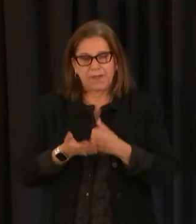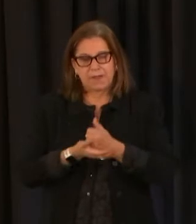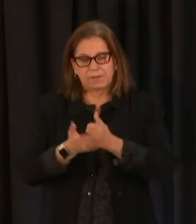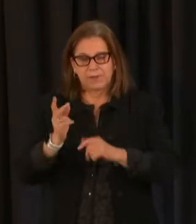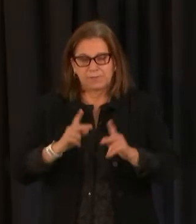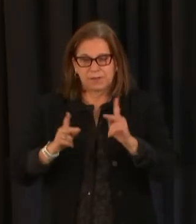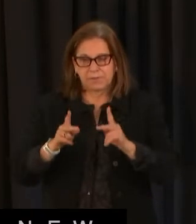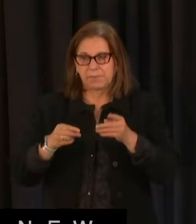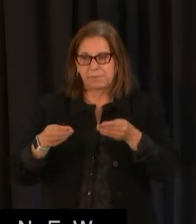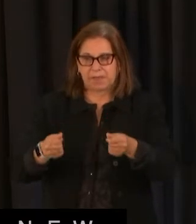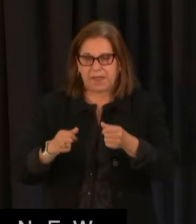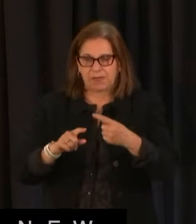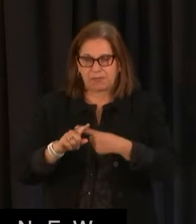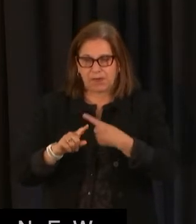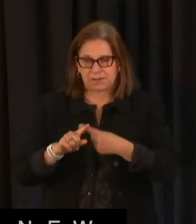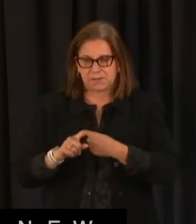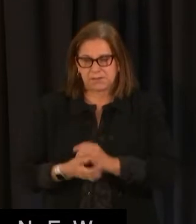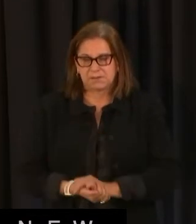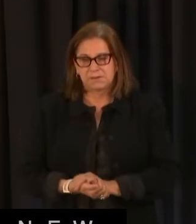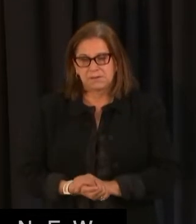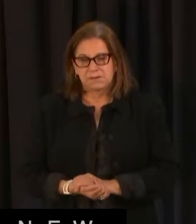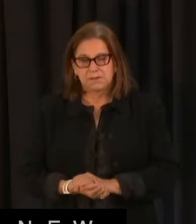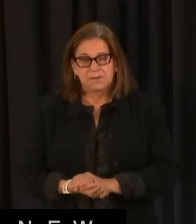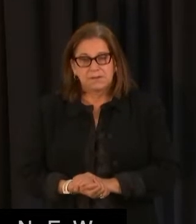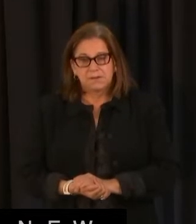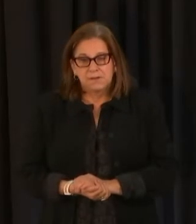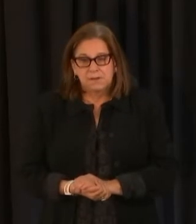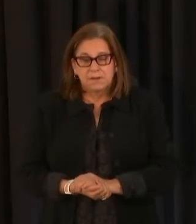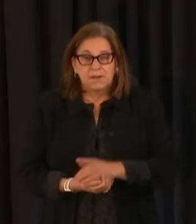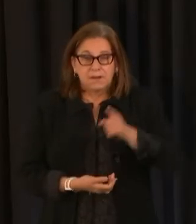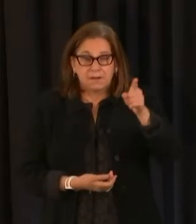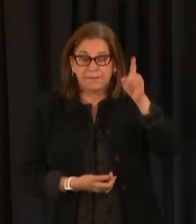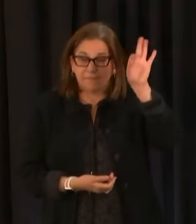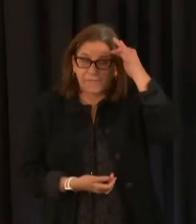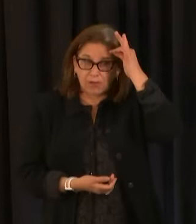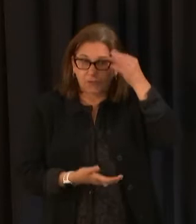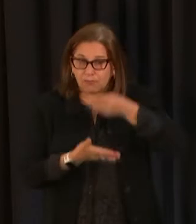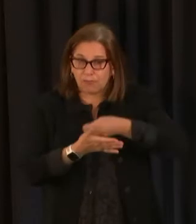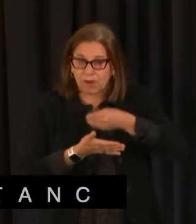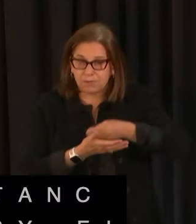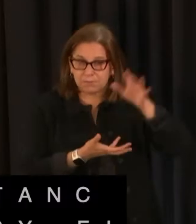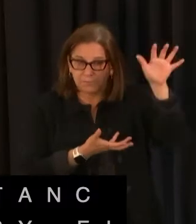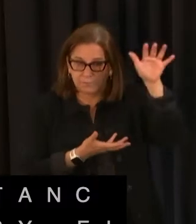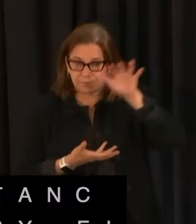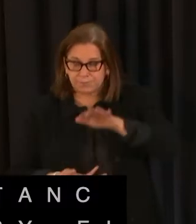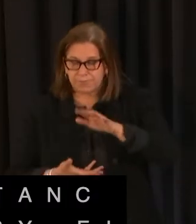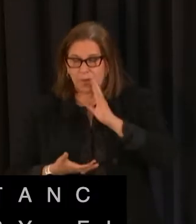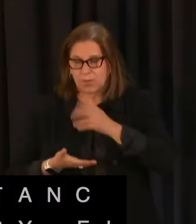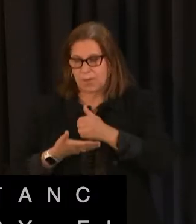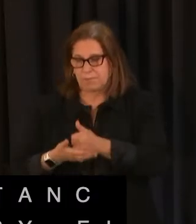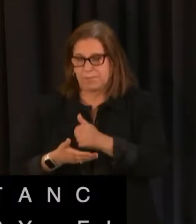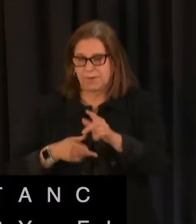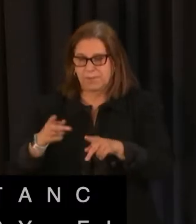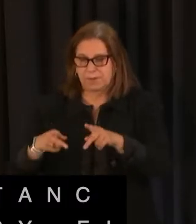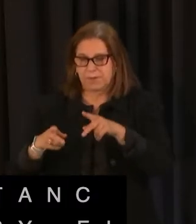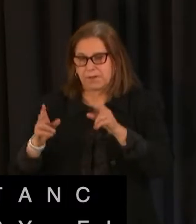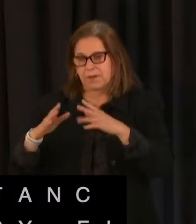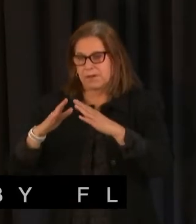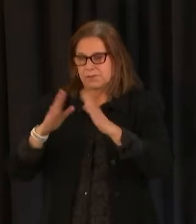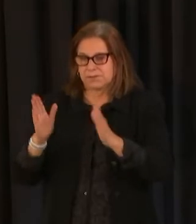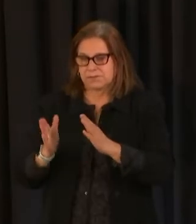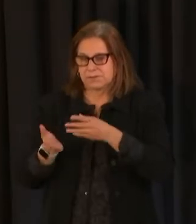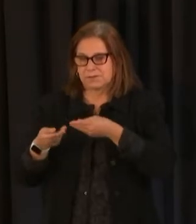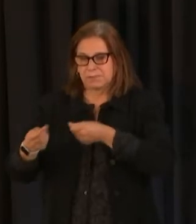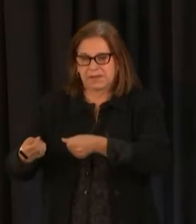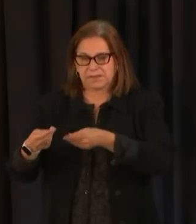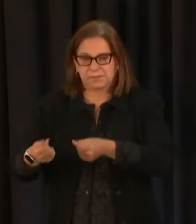program made possible by federal grants to help households unable to pay rent